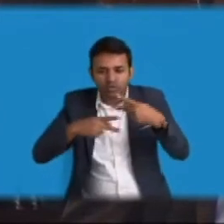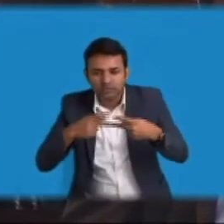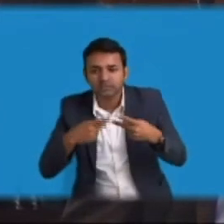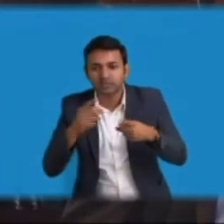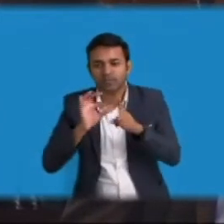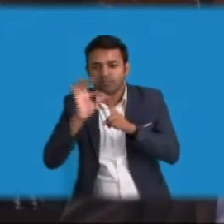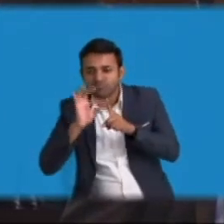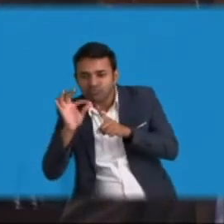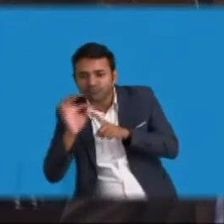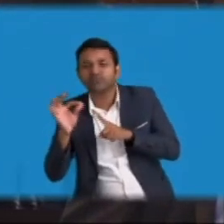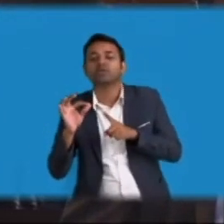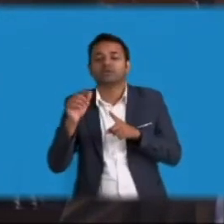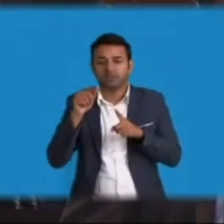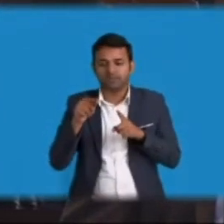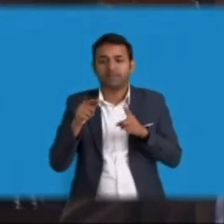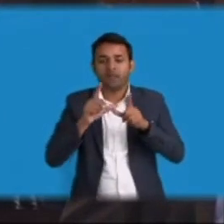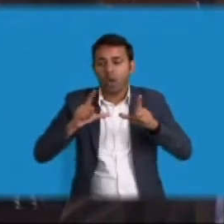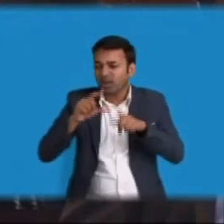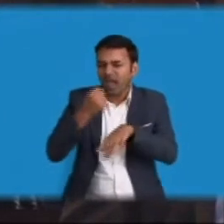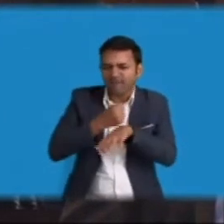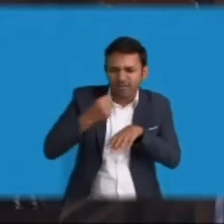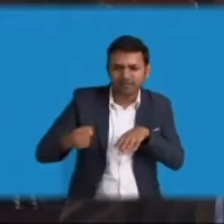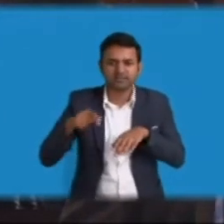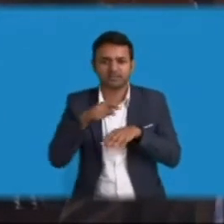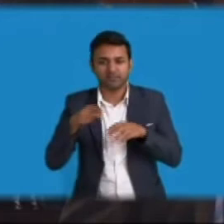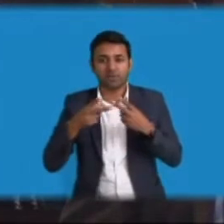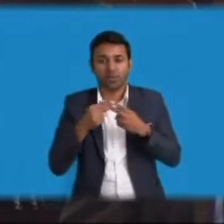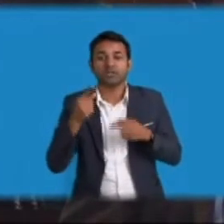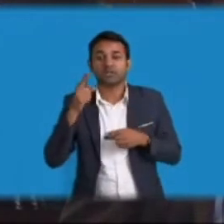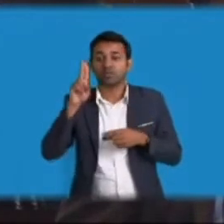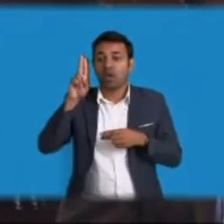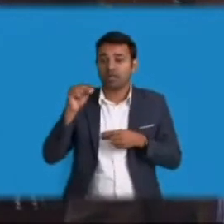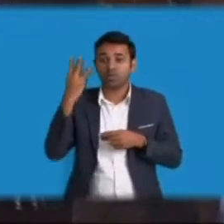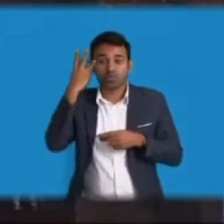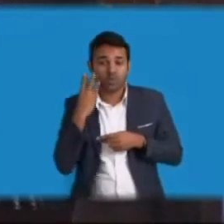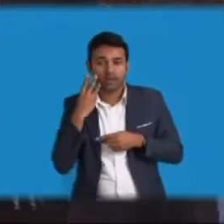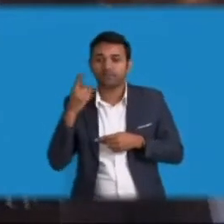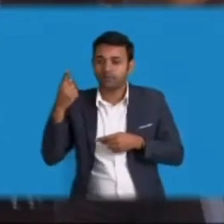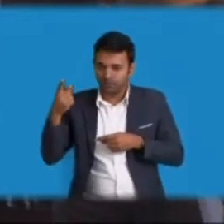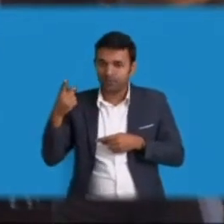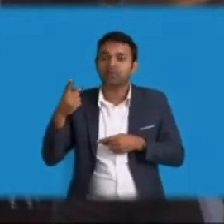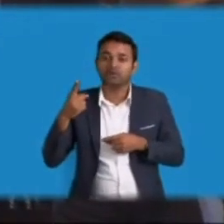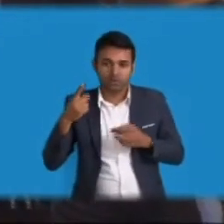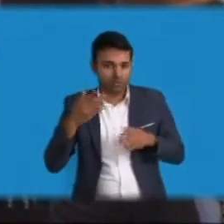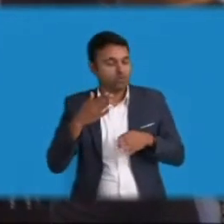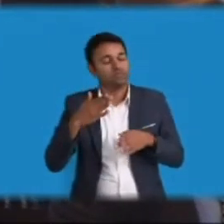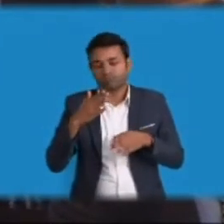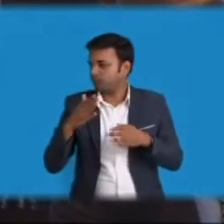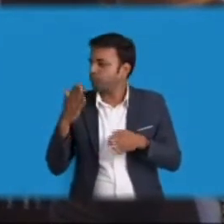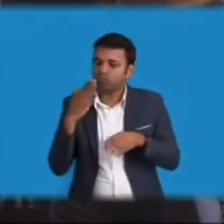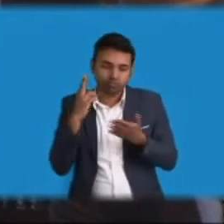with the national government support and in partnership with UN Women are fully committed in the development of our municipal